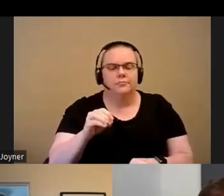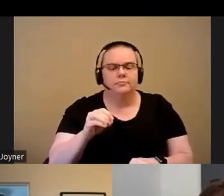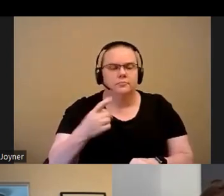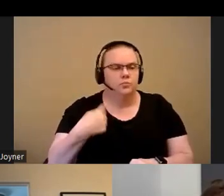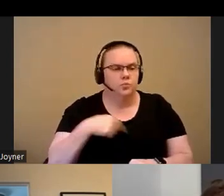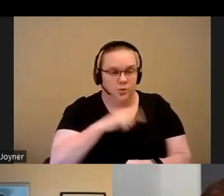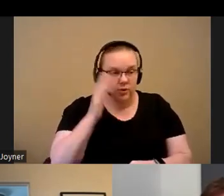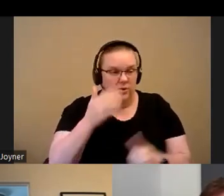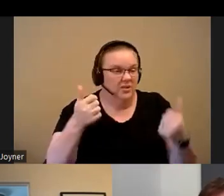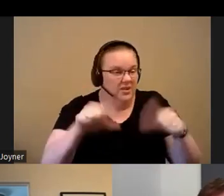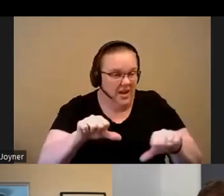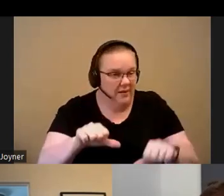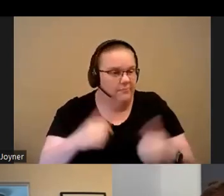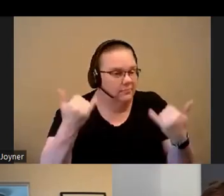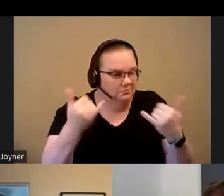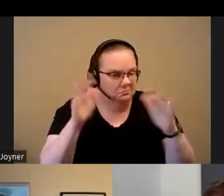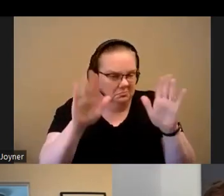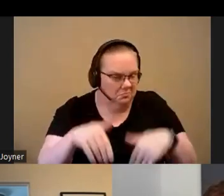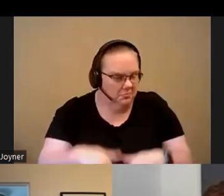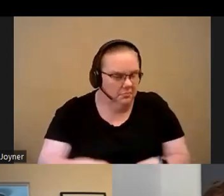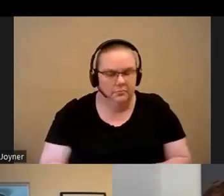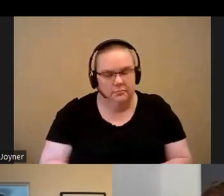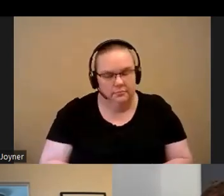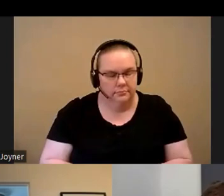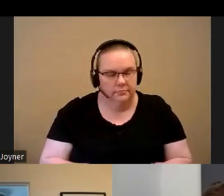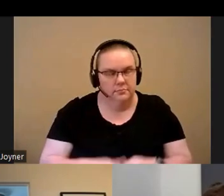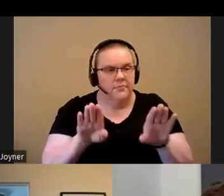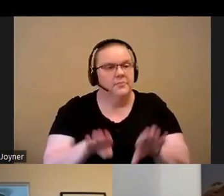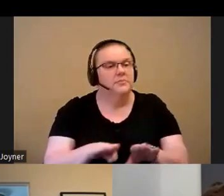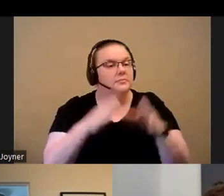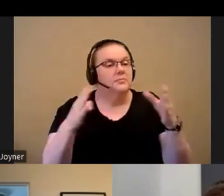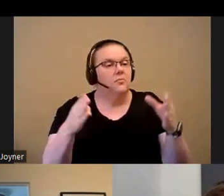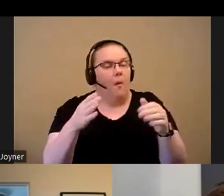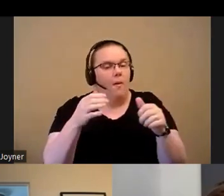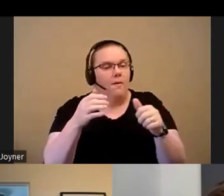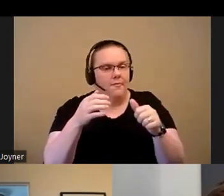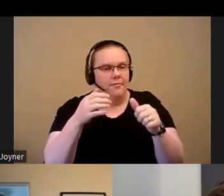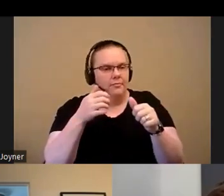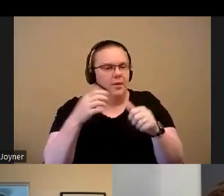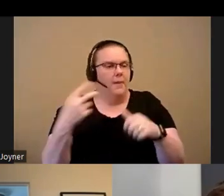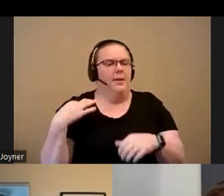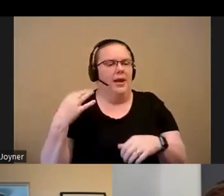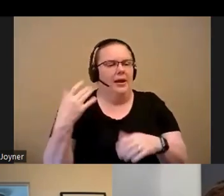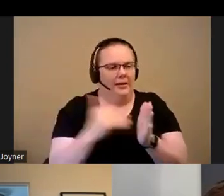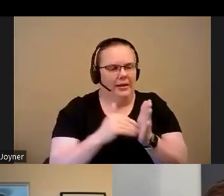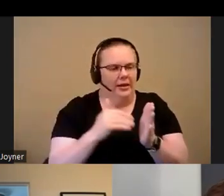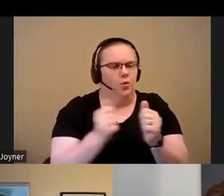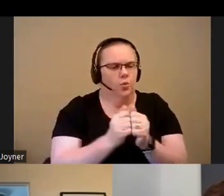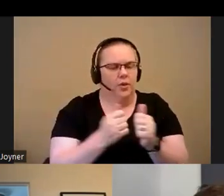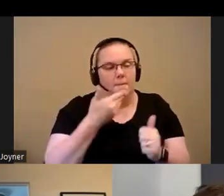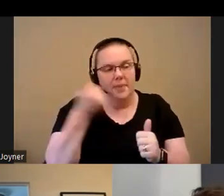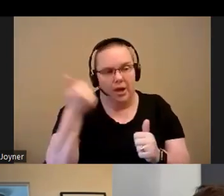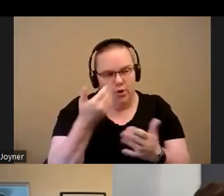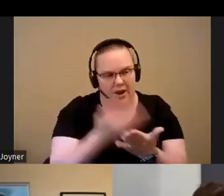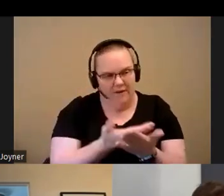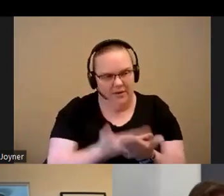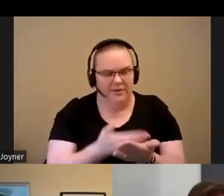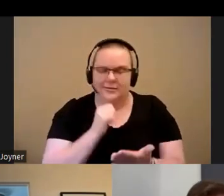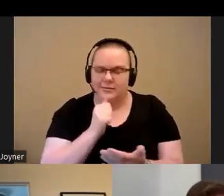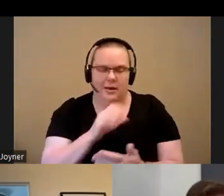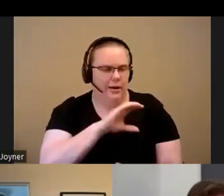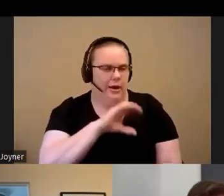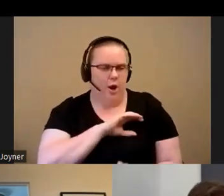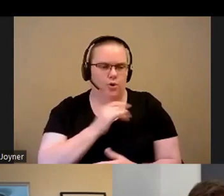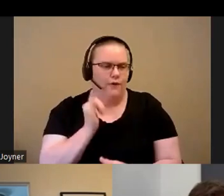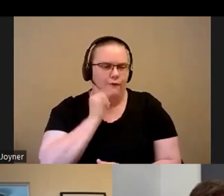we're just going to deny it. And that opens up the possibility of just applying again with better evidence. It's not seen as a character flaw. In other